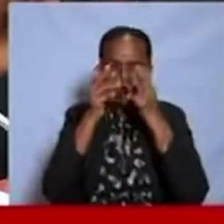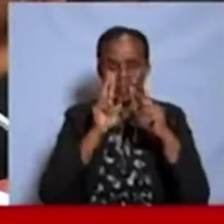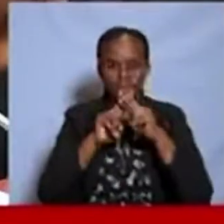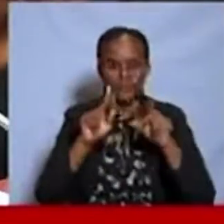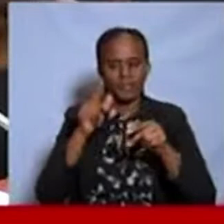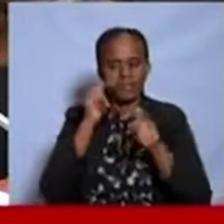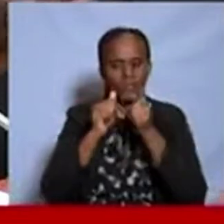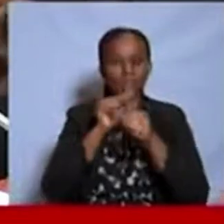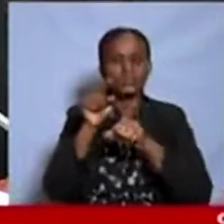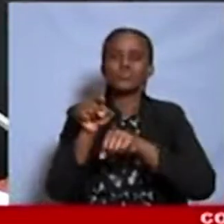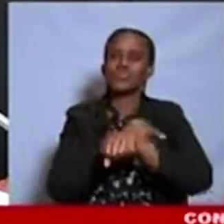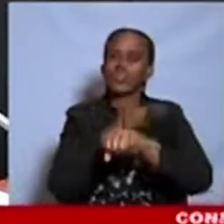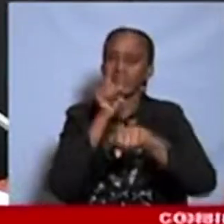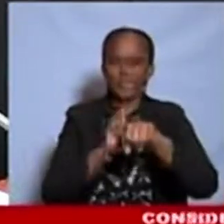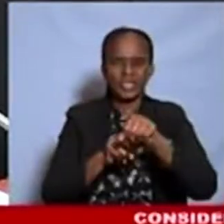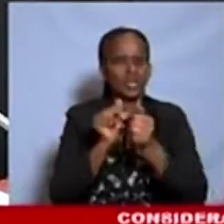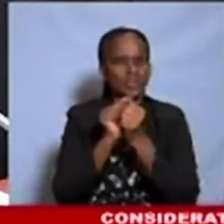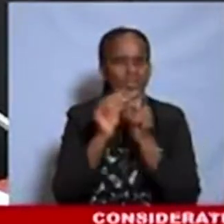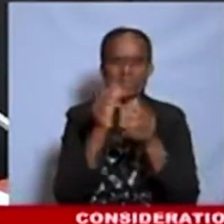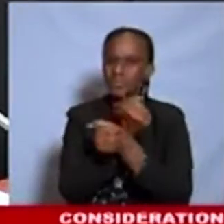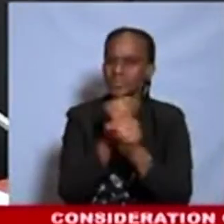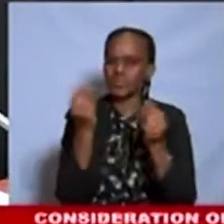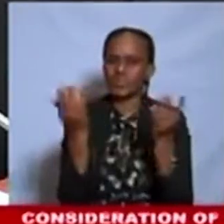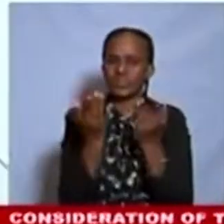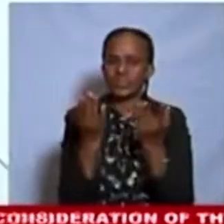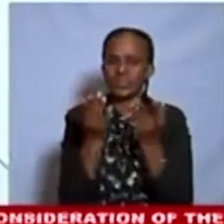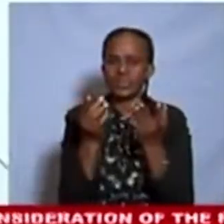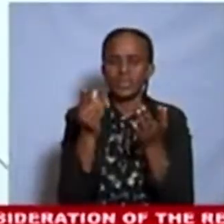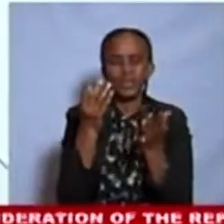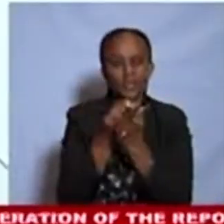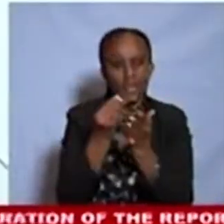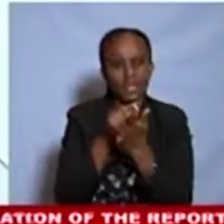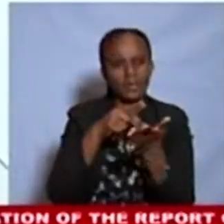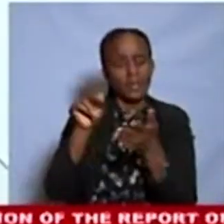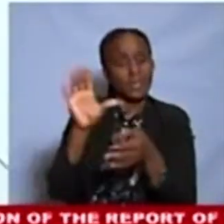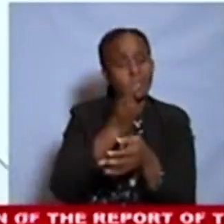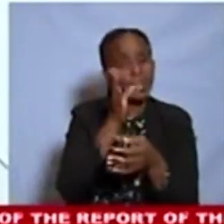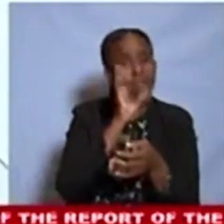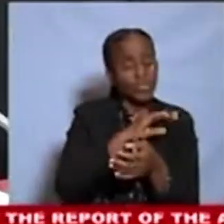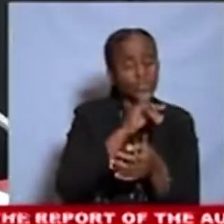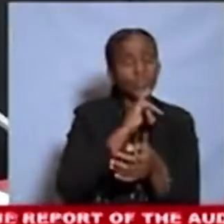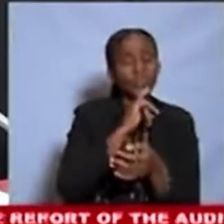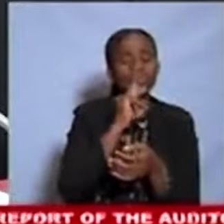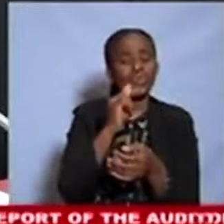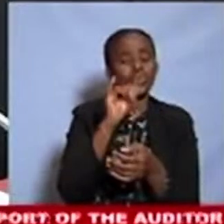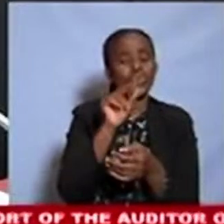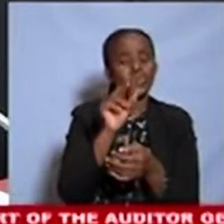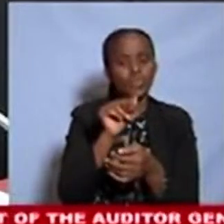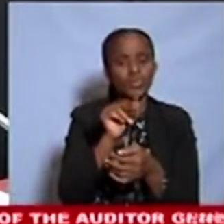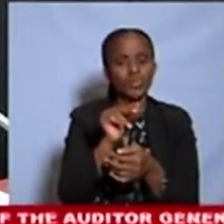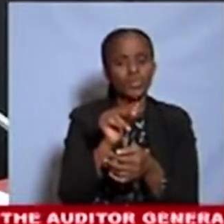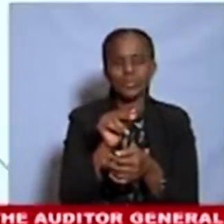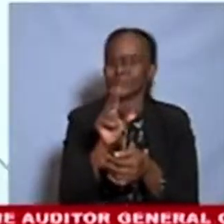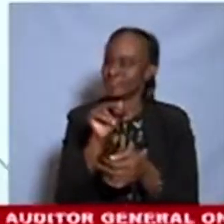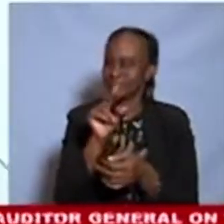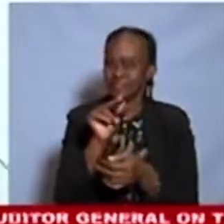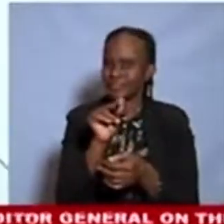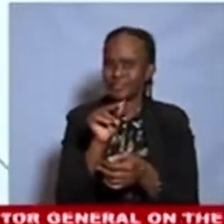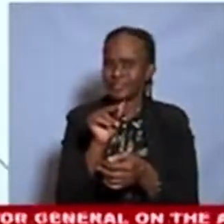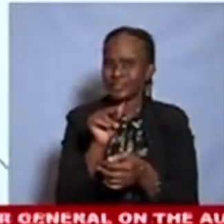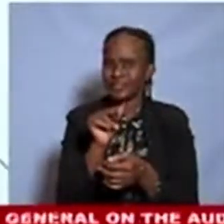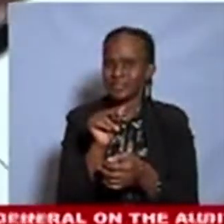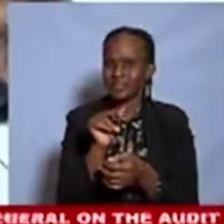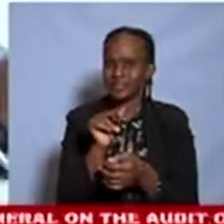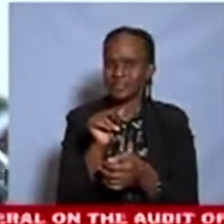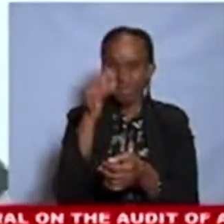took a long time without resolving it. Has the money been recovered? No, Chair, it hasn't been recovered. No, that's very. You